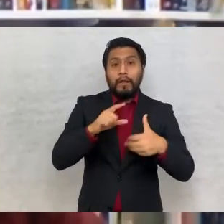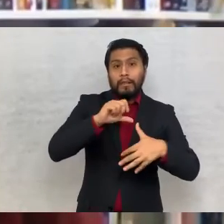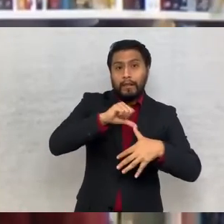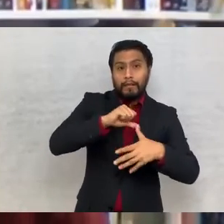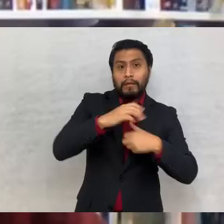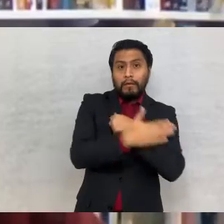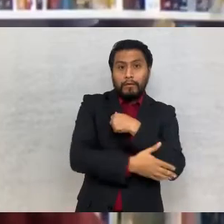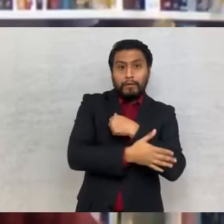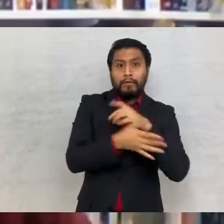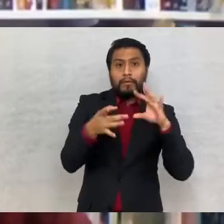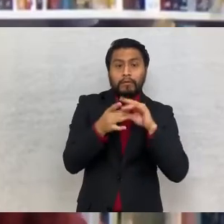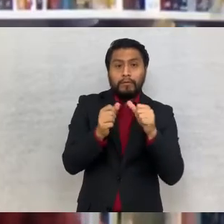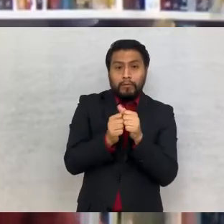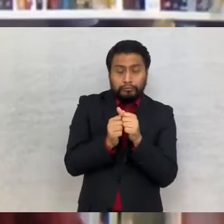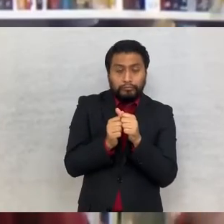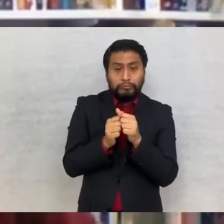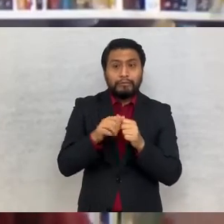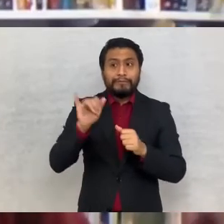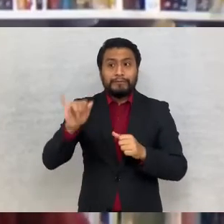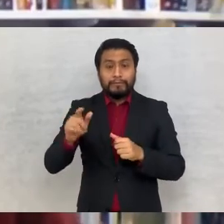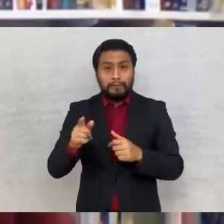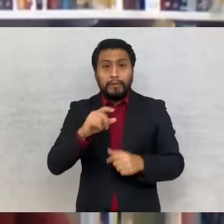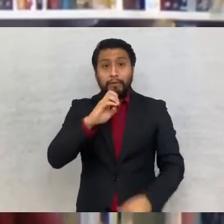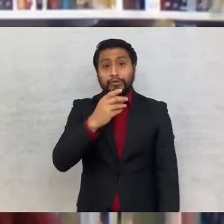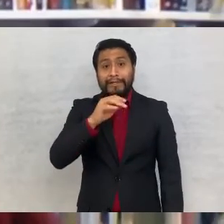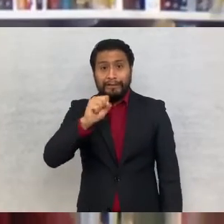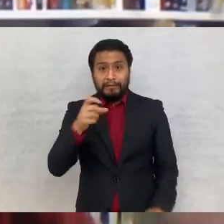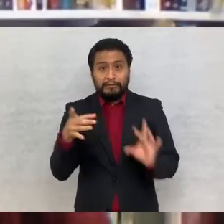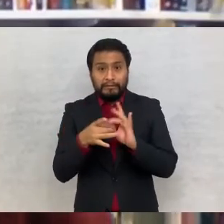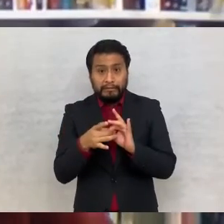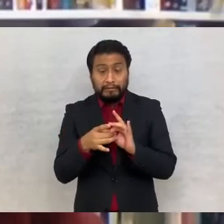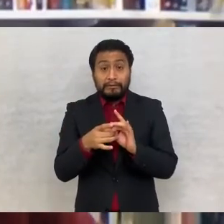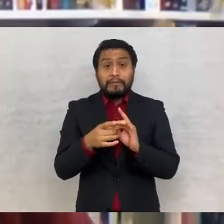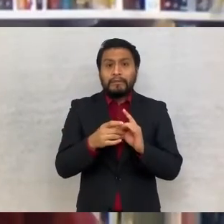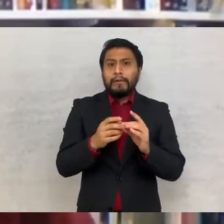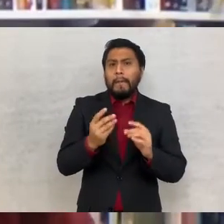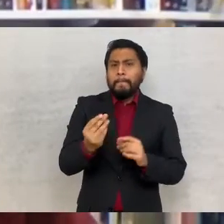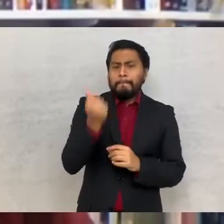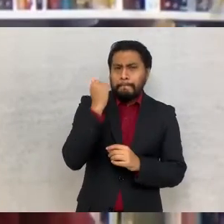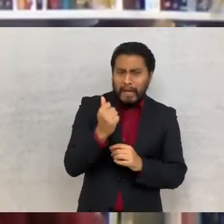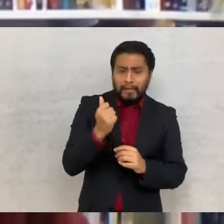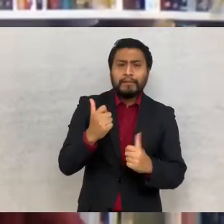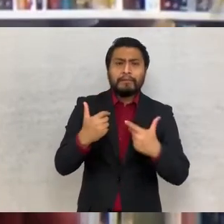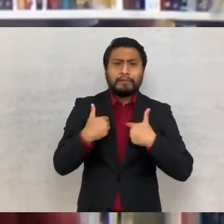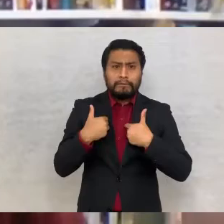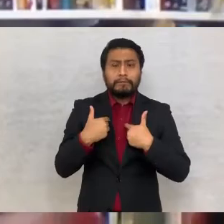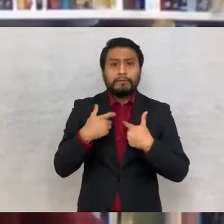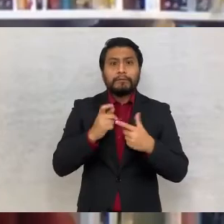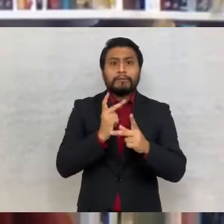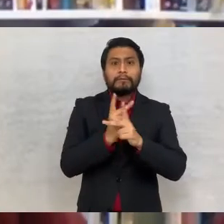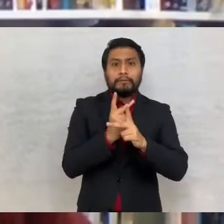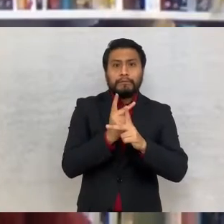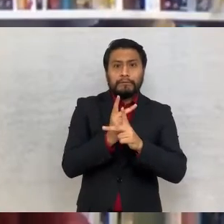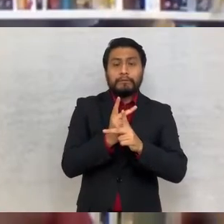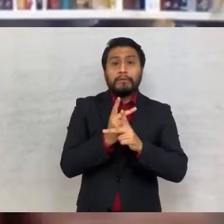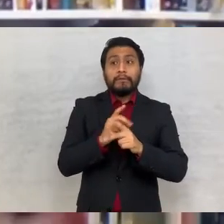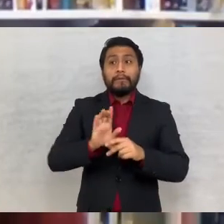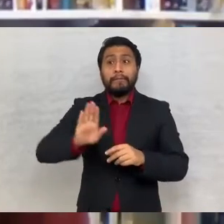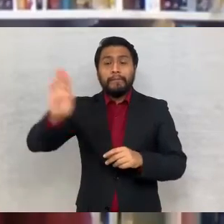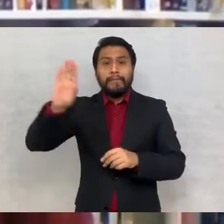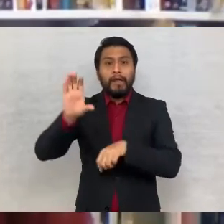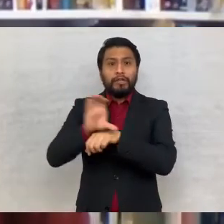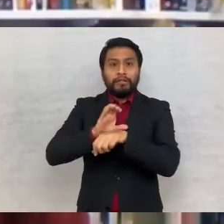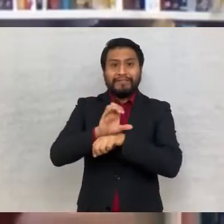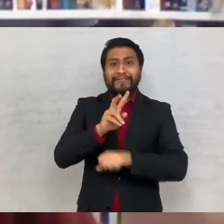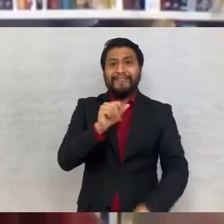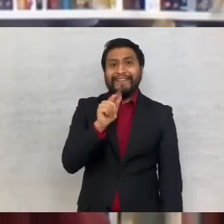Church rejected the type of eugenics that coercively intervenes directly on bodies the way Nazism did, or that separated sexual pleasure from reproduction